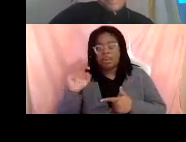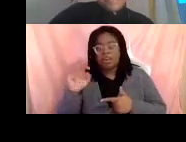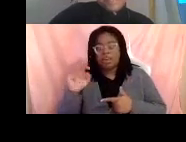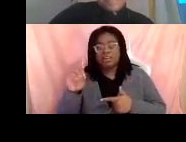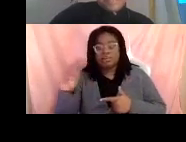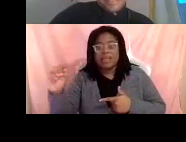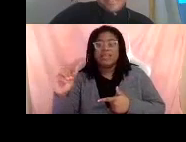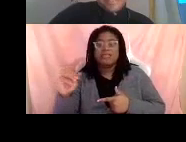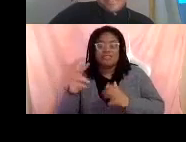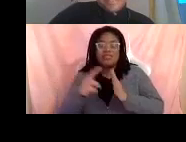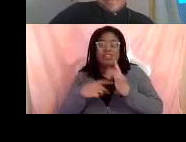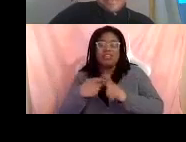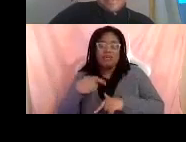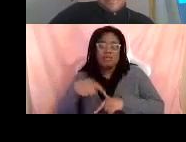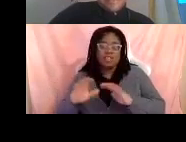Peering.